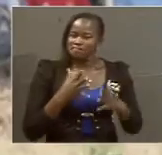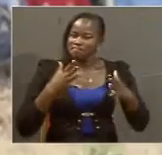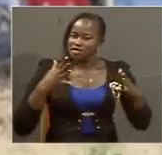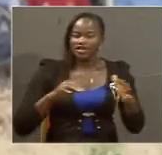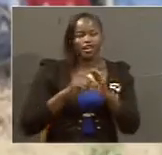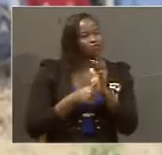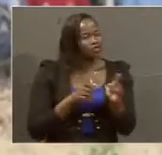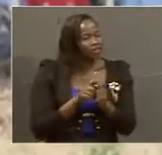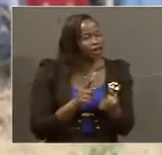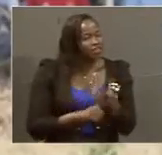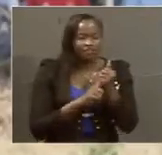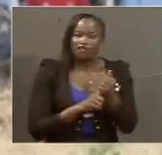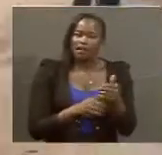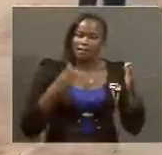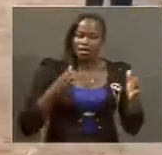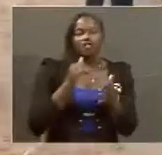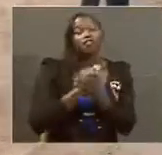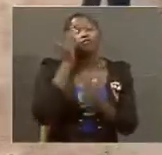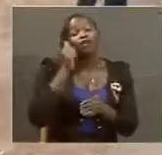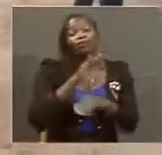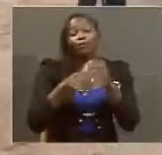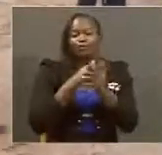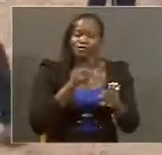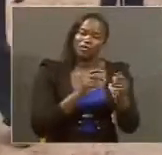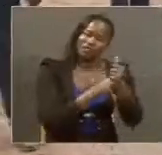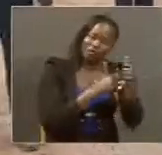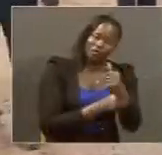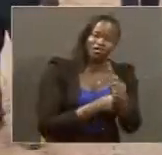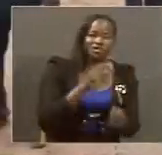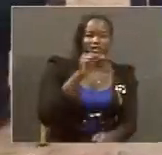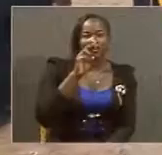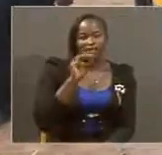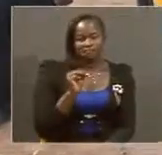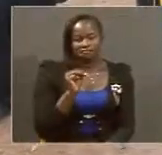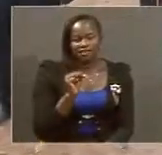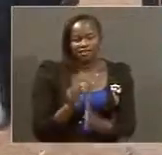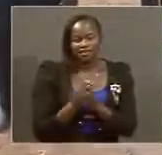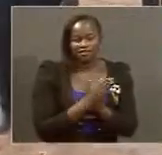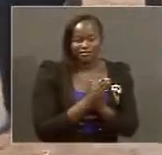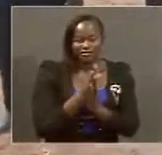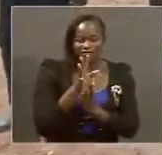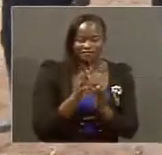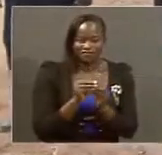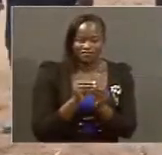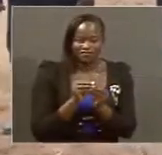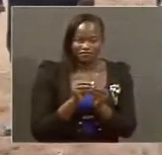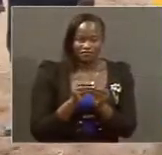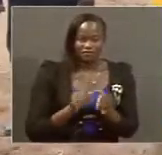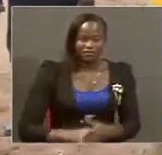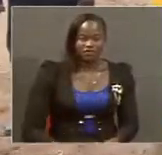why our people support NRM. UBC TV, Harriet Nambi.